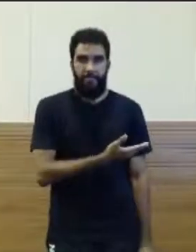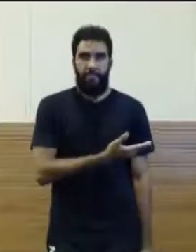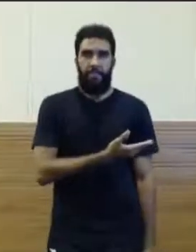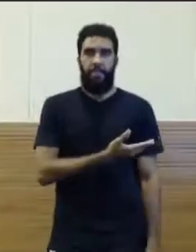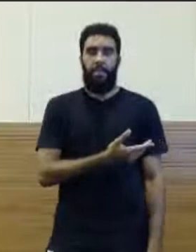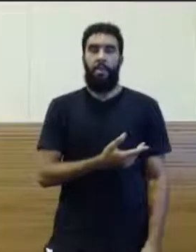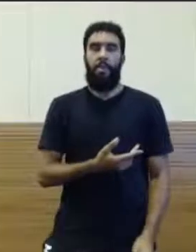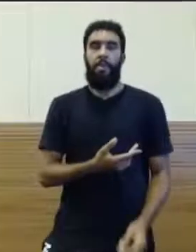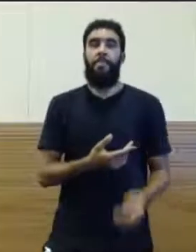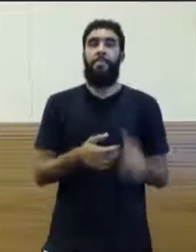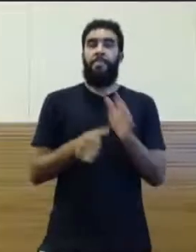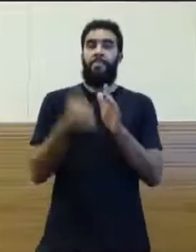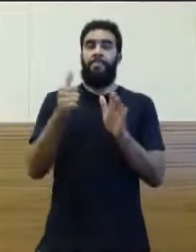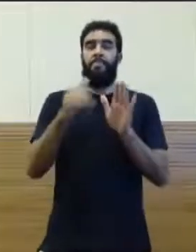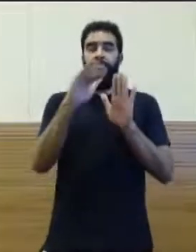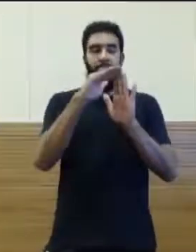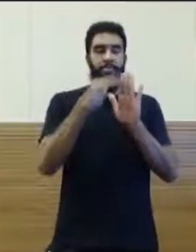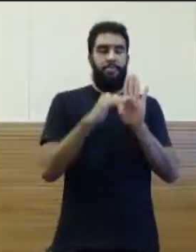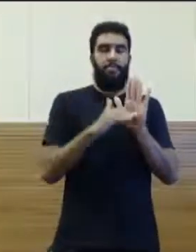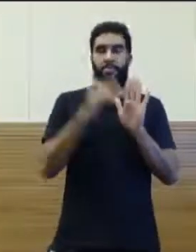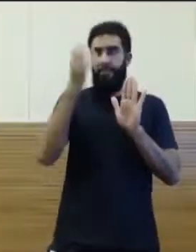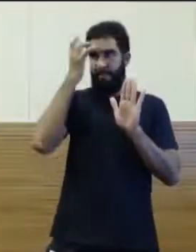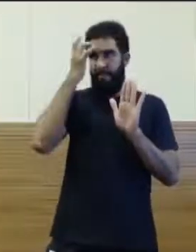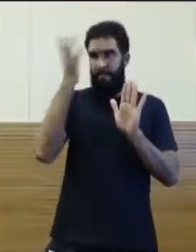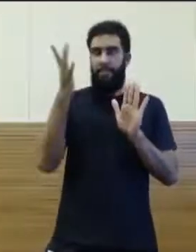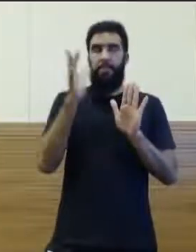And we developed these materials